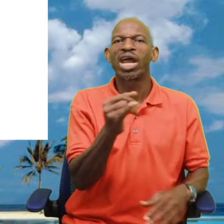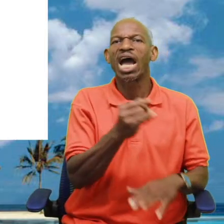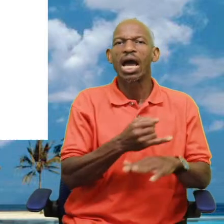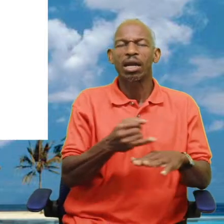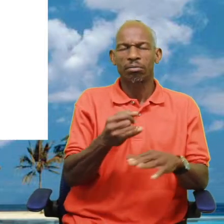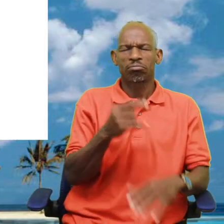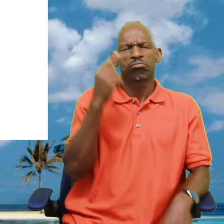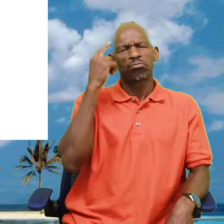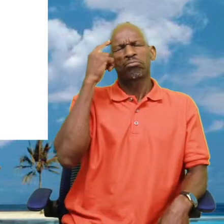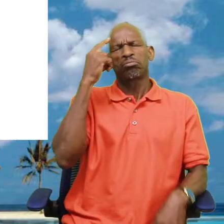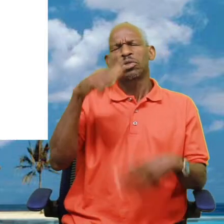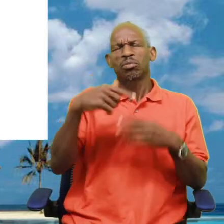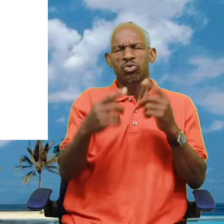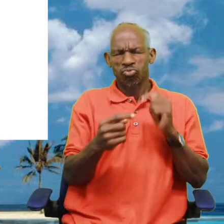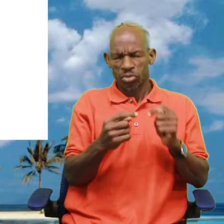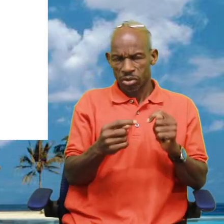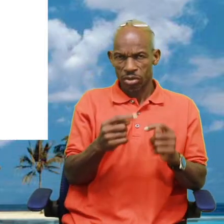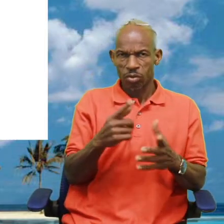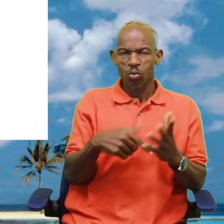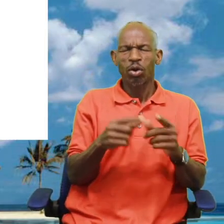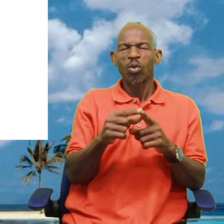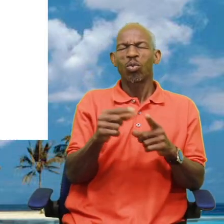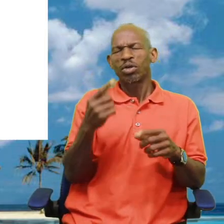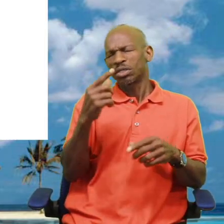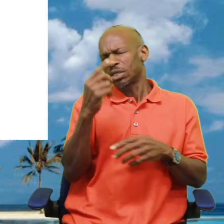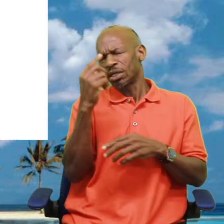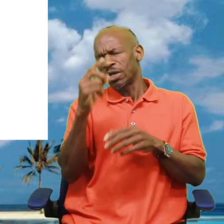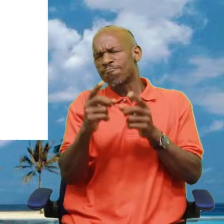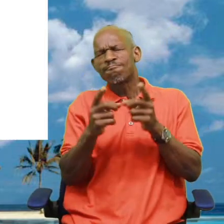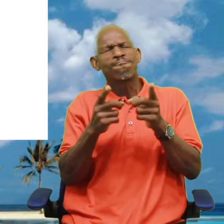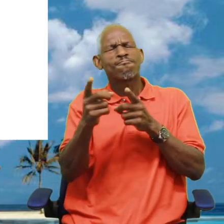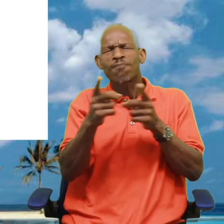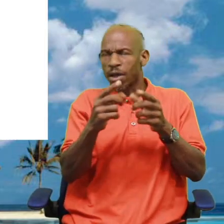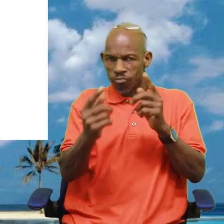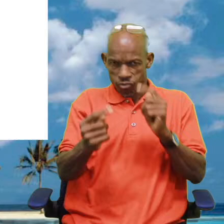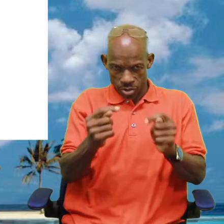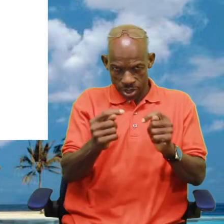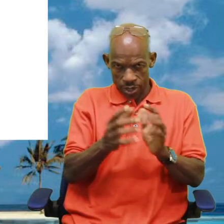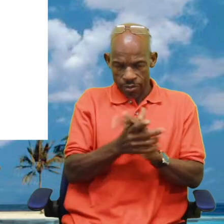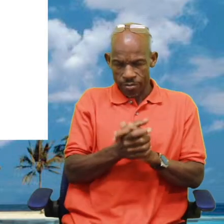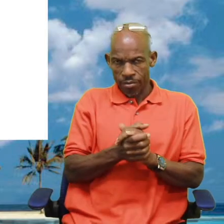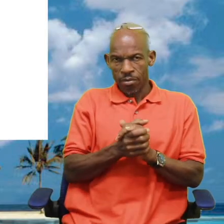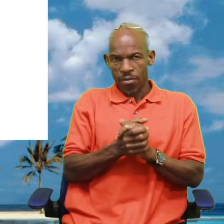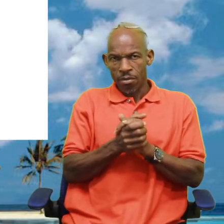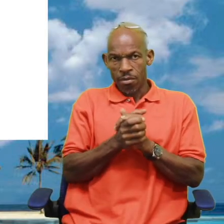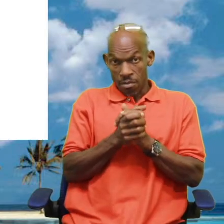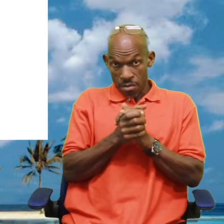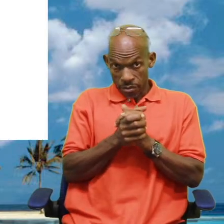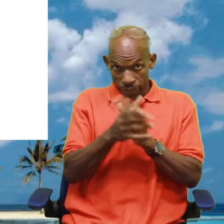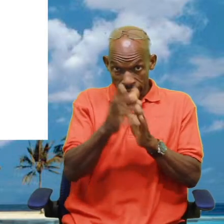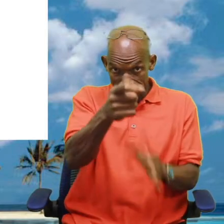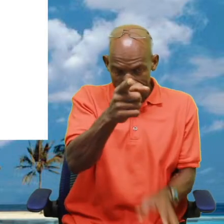Trinidad. What words could you use to describe Trinidad? So I want an adjective.